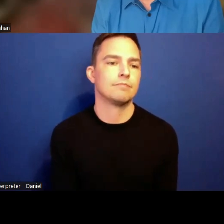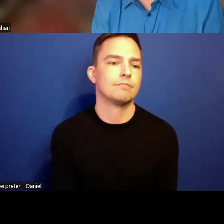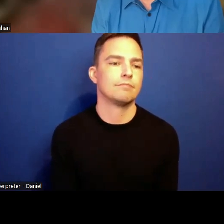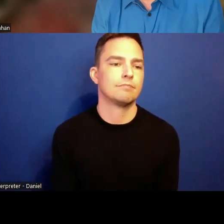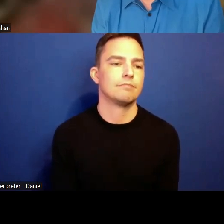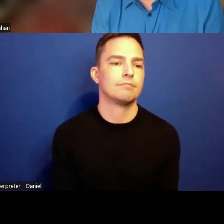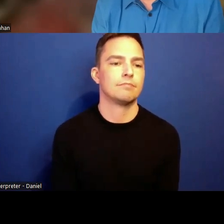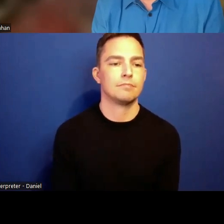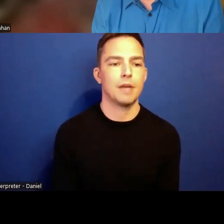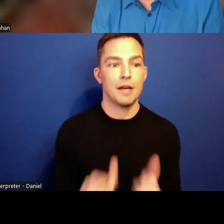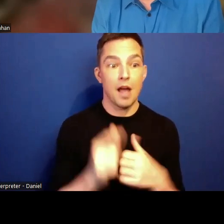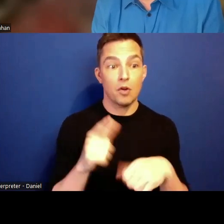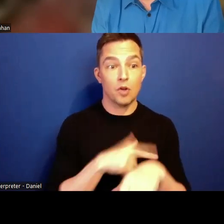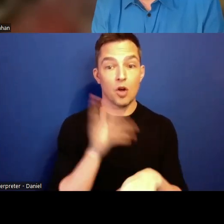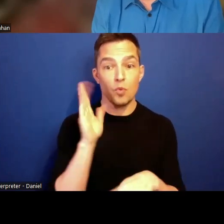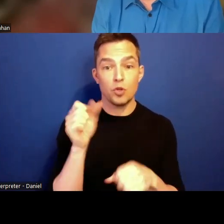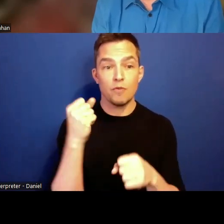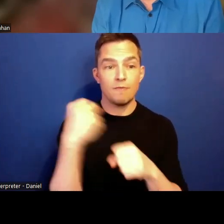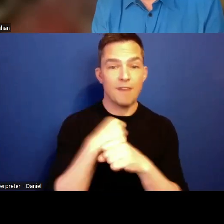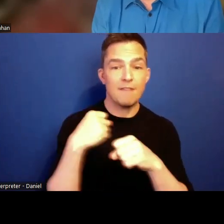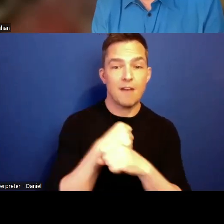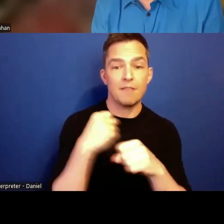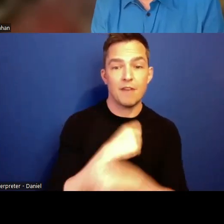But how long will you fight solo?